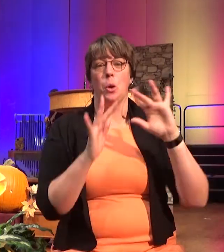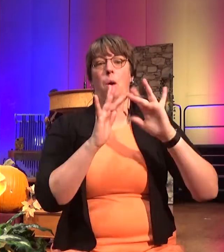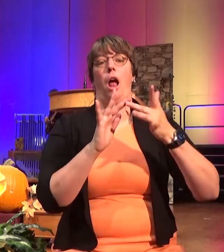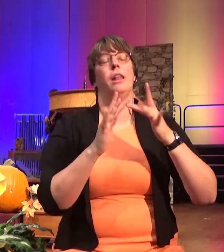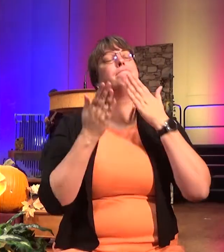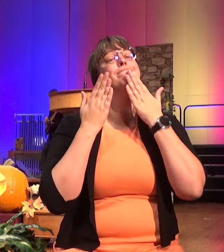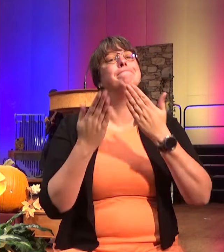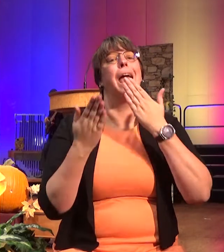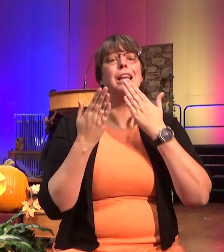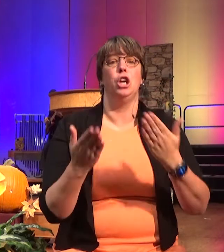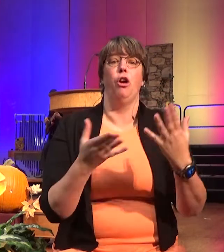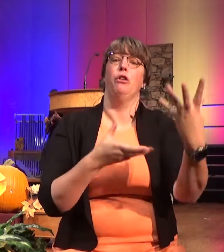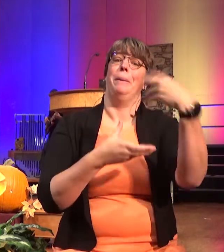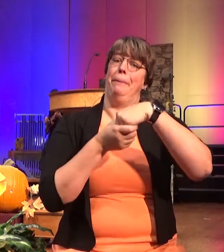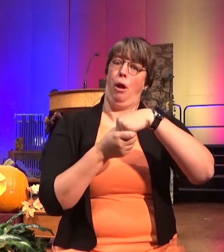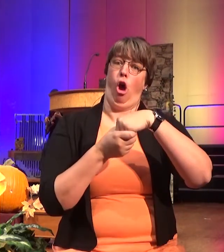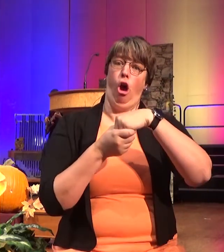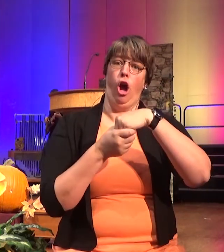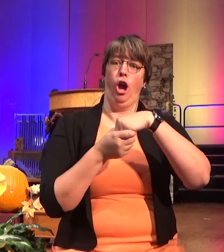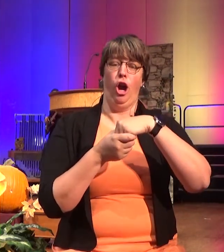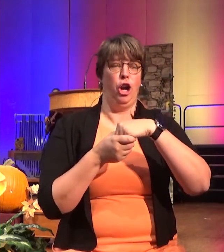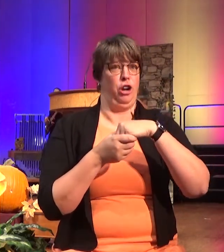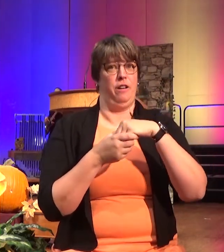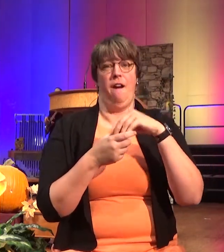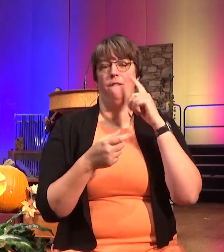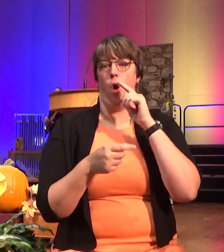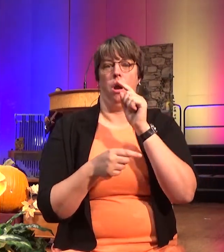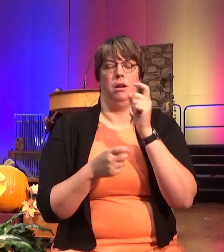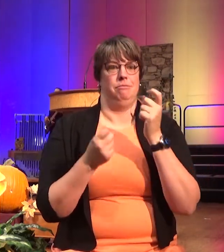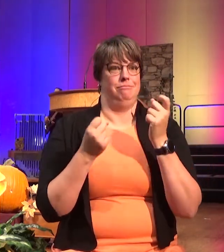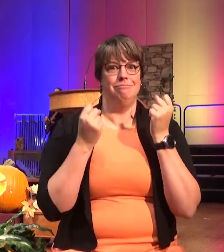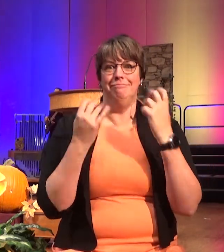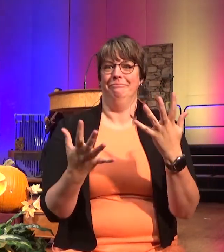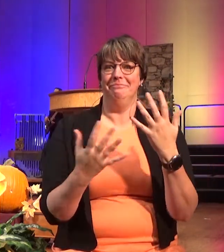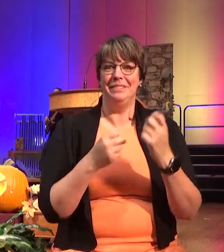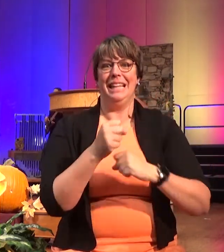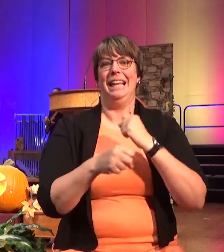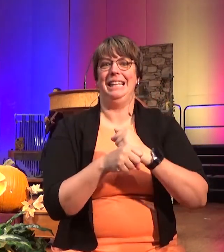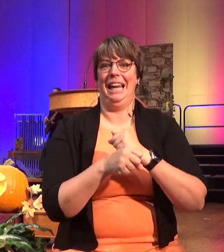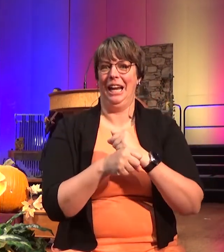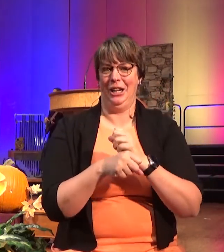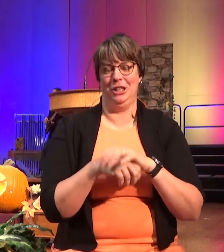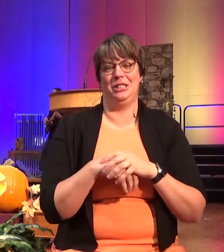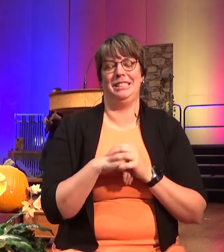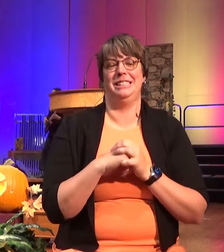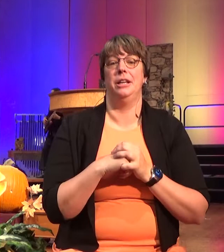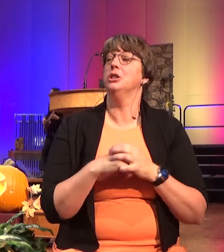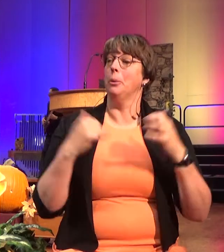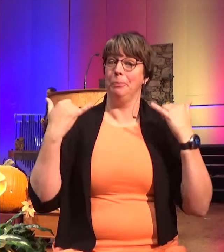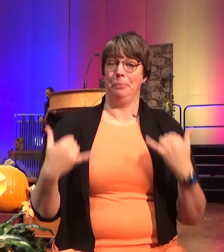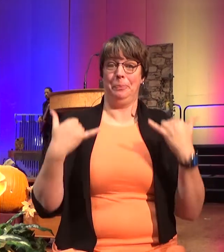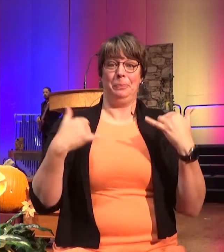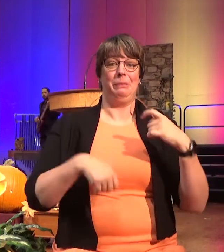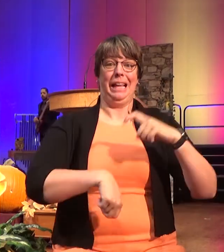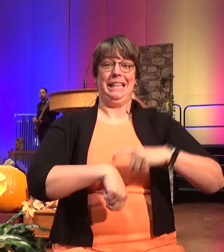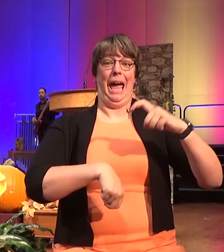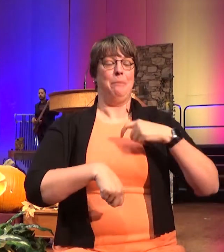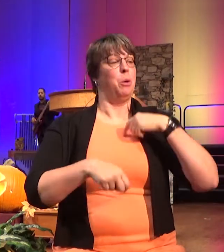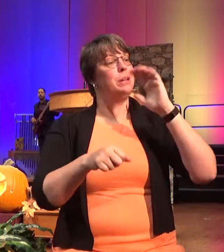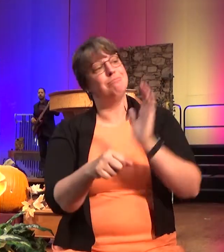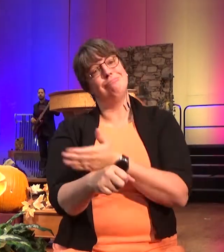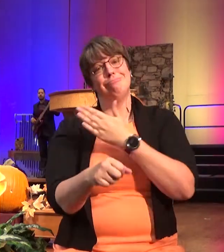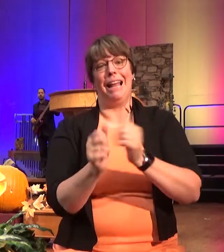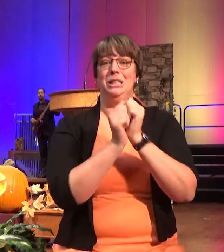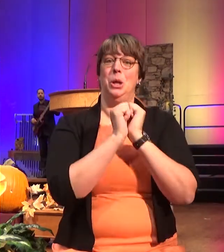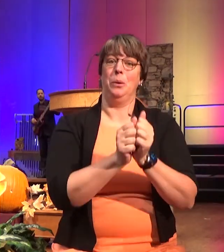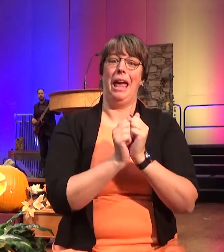for being a part of it for all of those years, for everyone who's been a part of it. Now's the time that we get to sing together. So if you want to stand